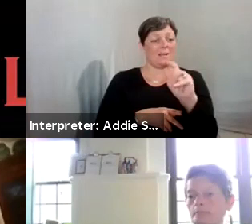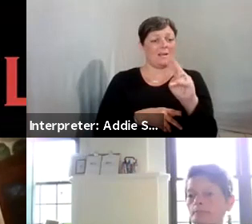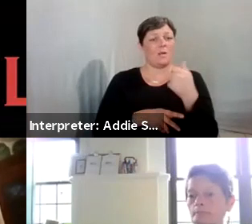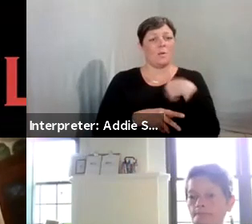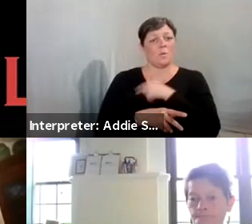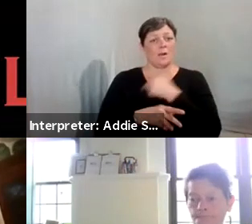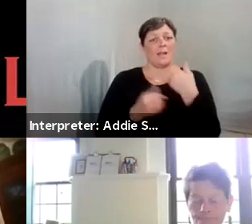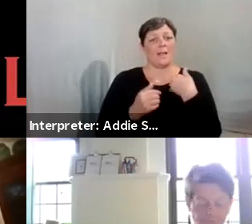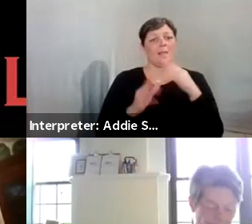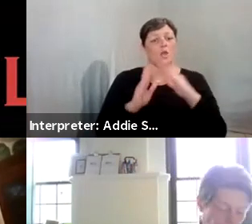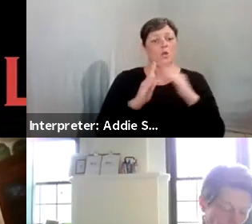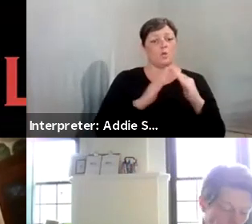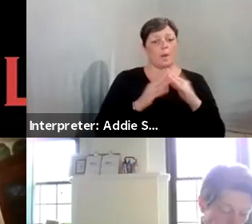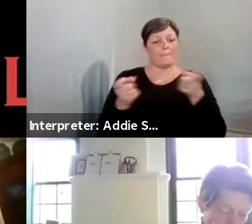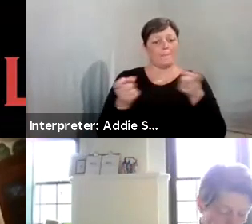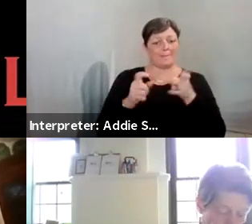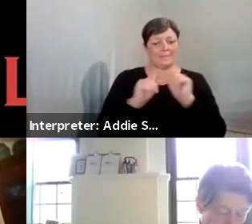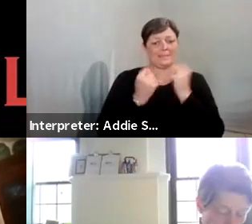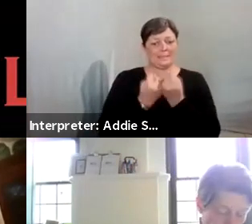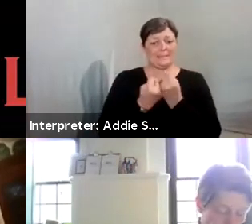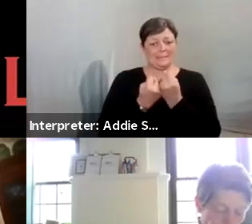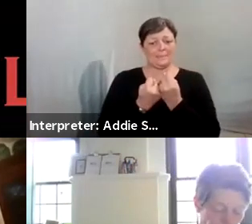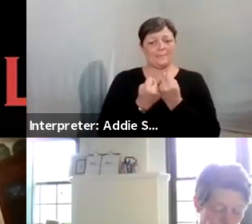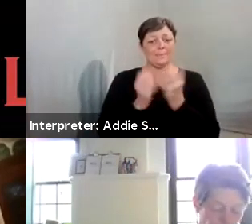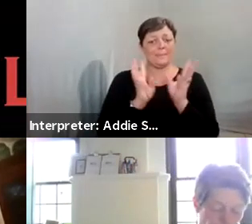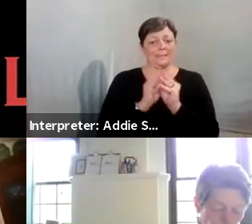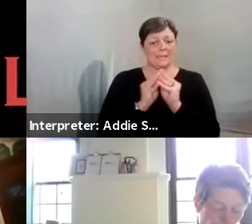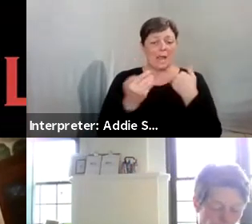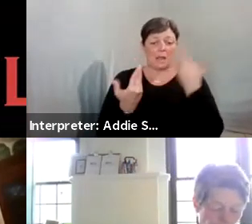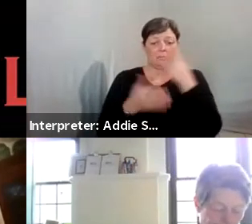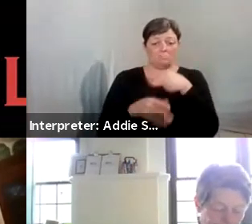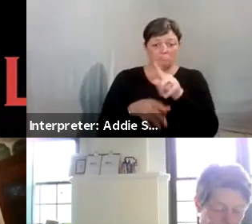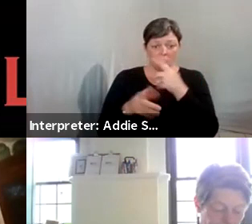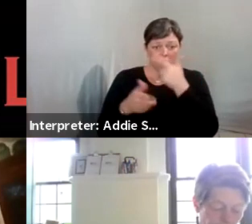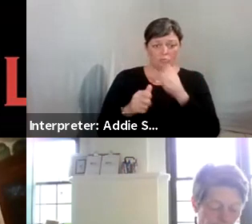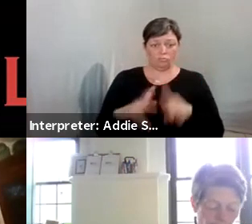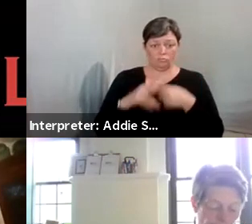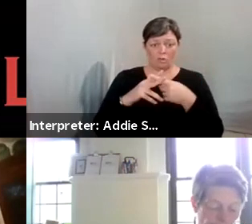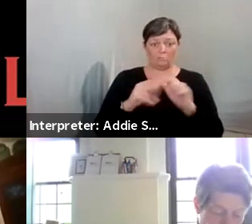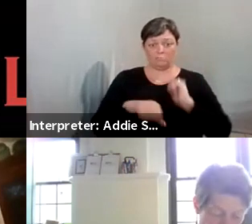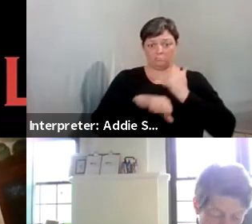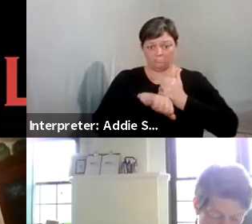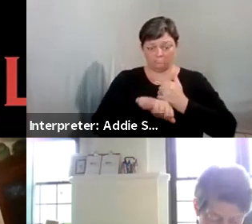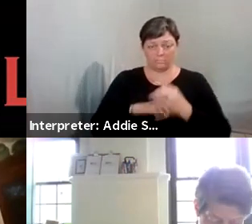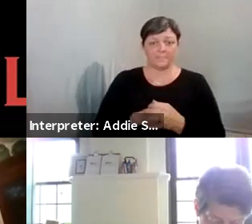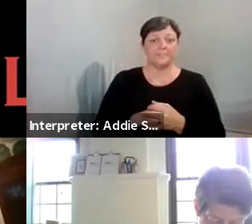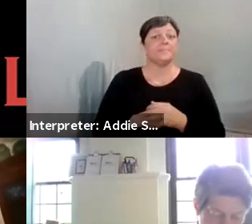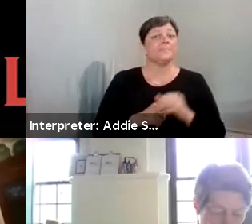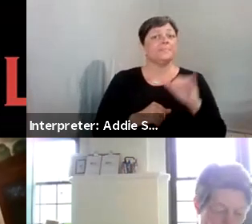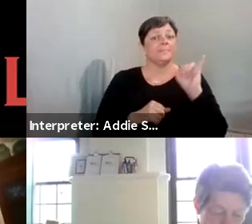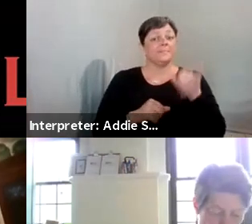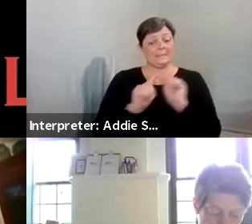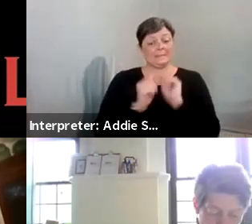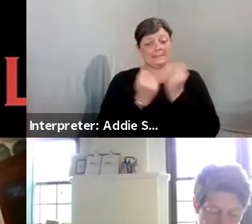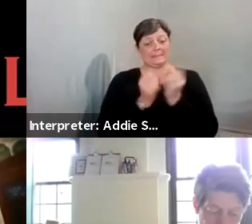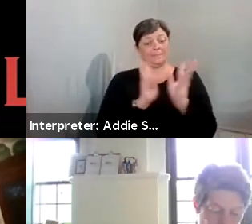meetings. And I don't know if you guys are interested in getting that started in your communities, but what those are team